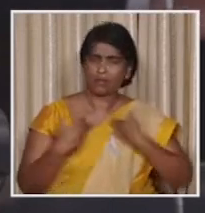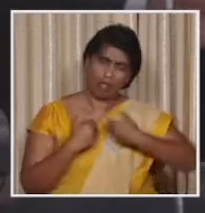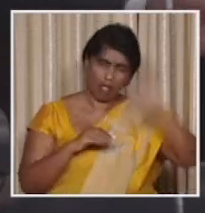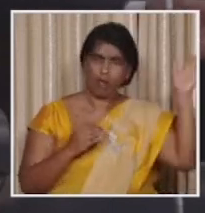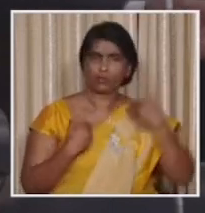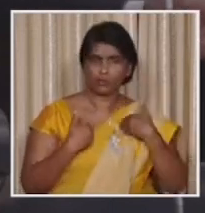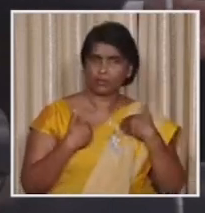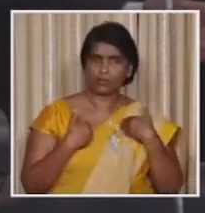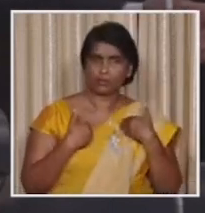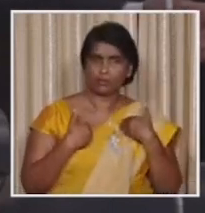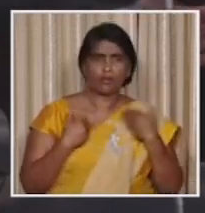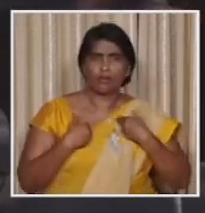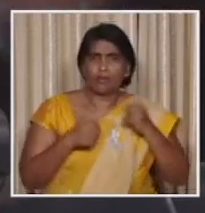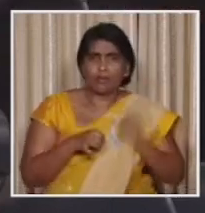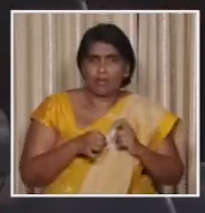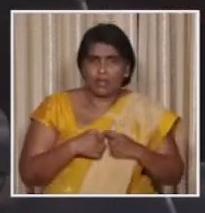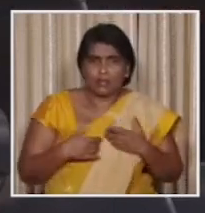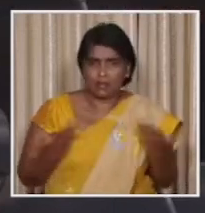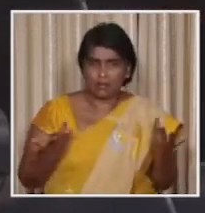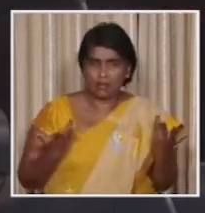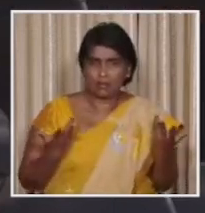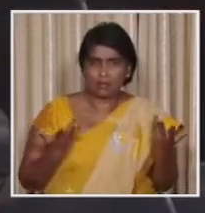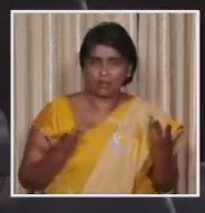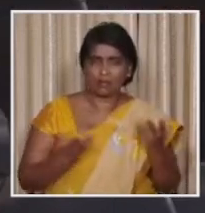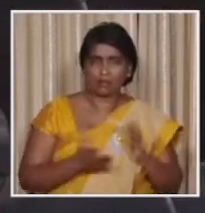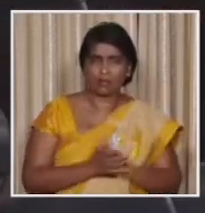I don't care. But this